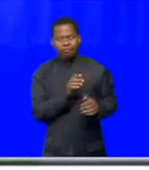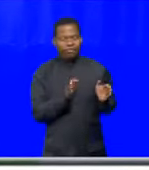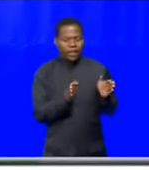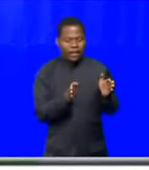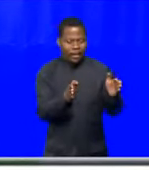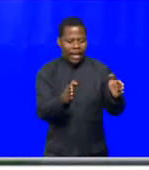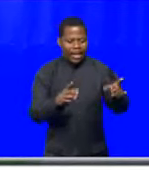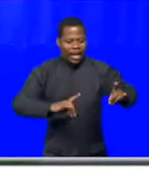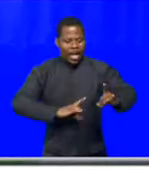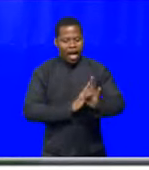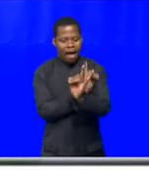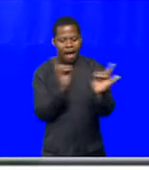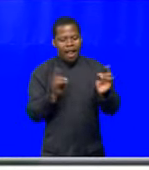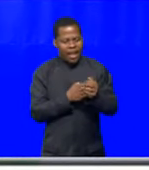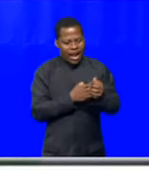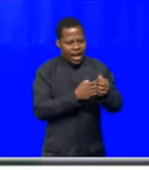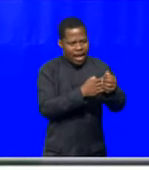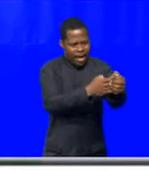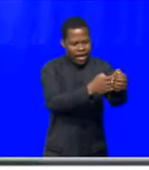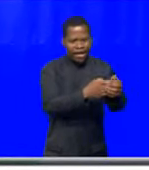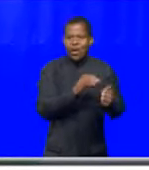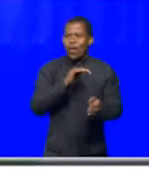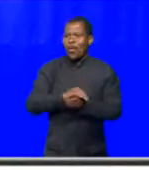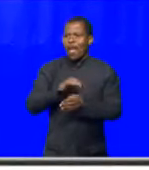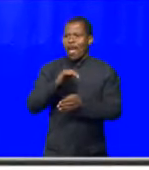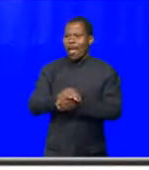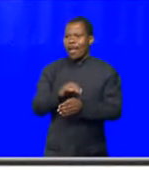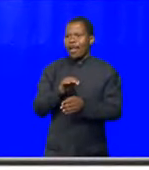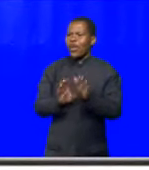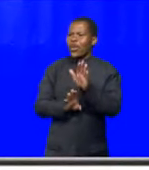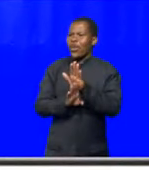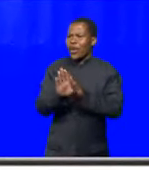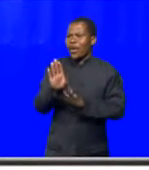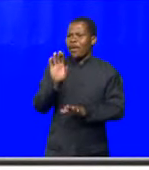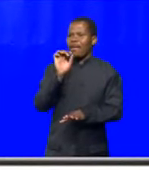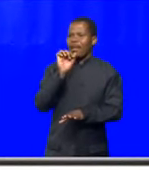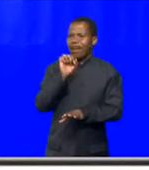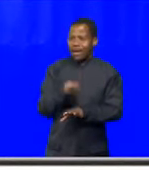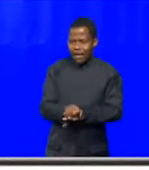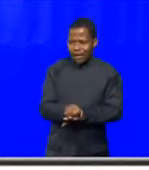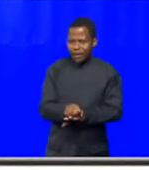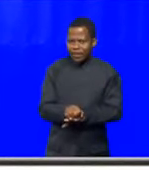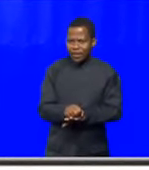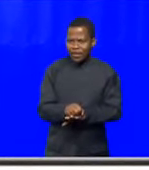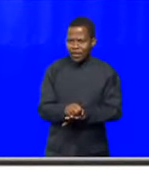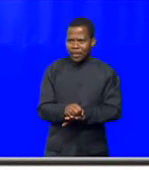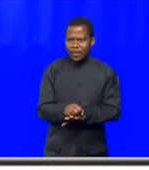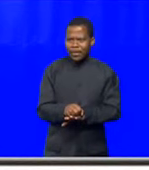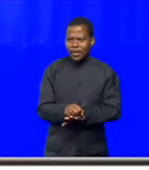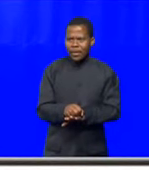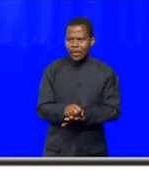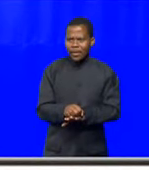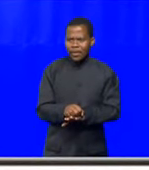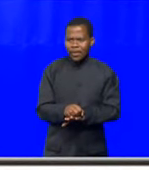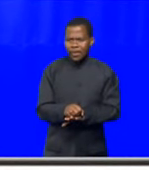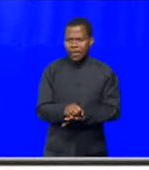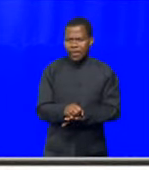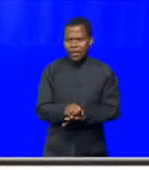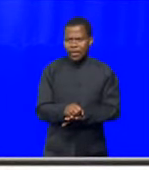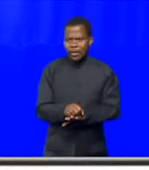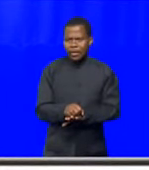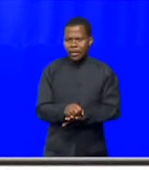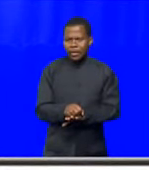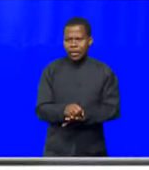of government. It was indeed your valuable inputs during all